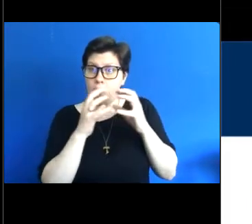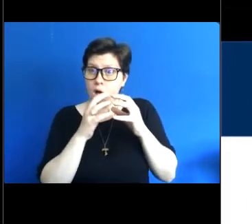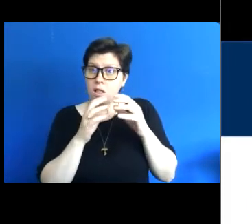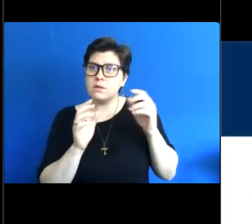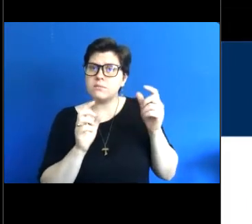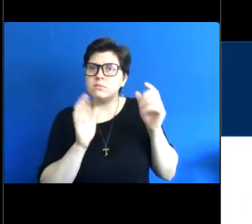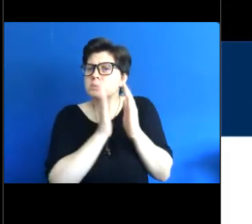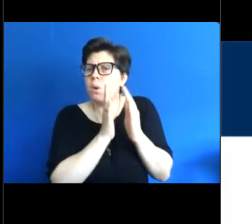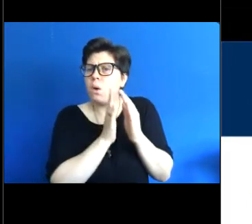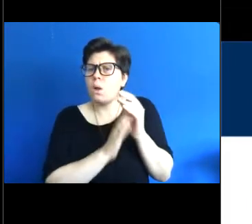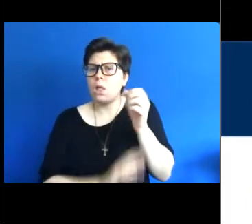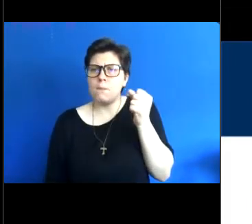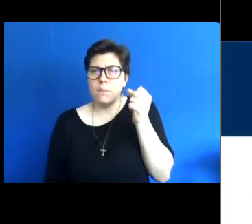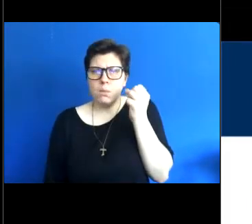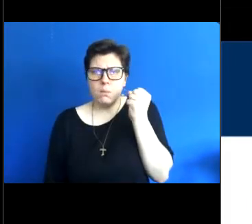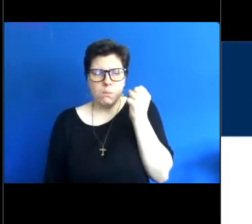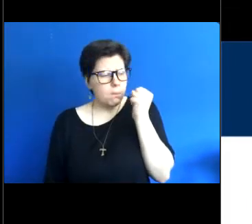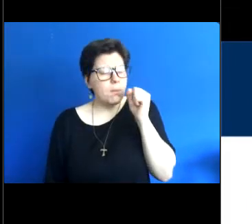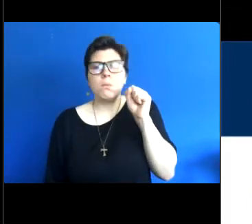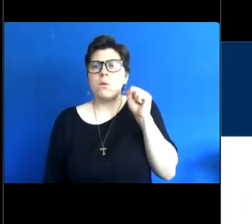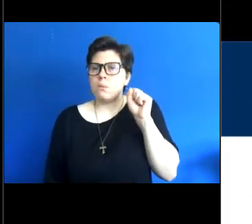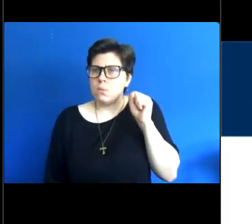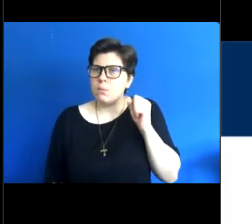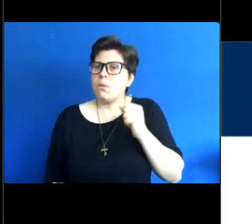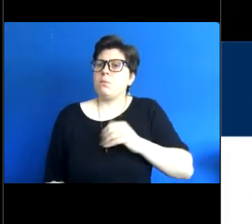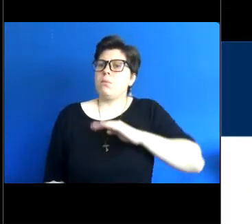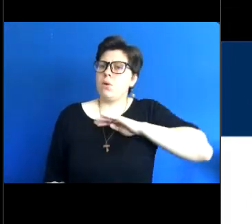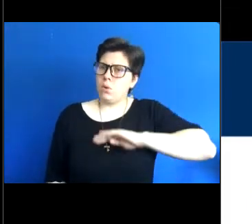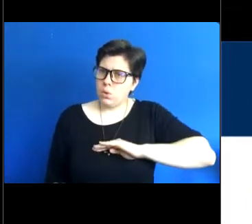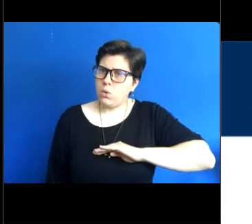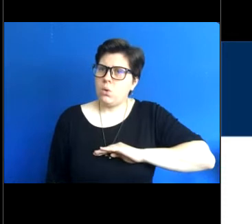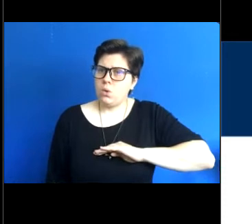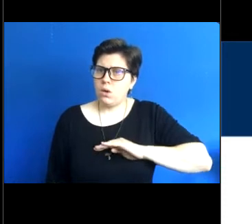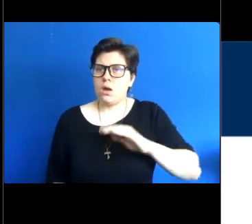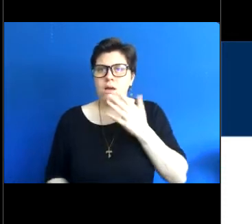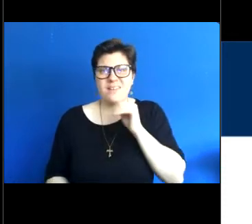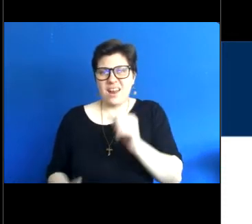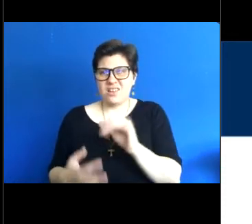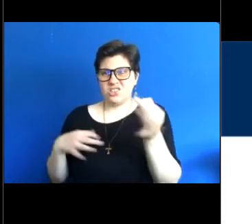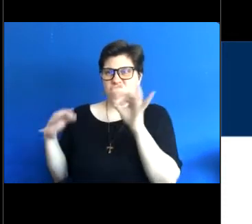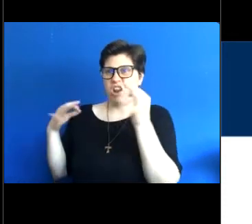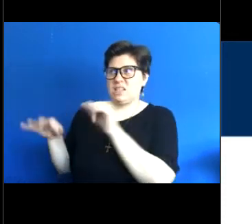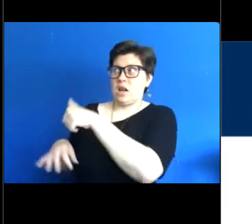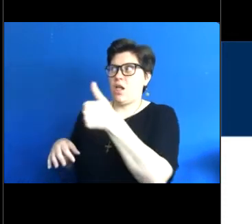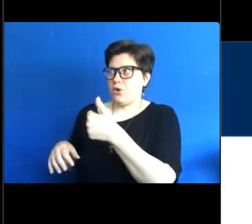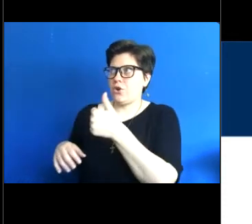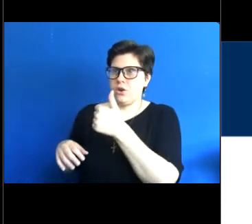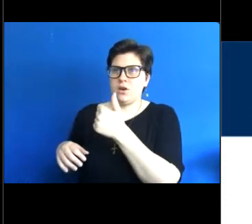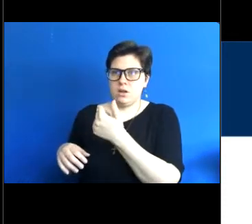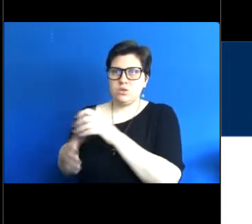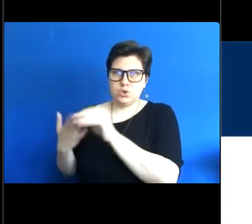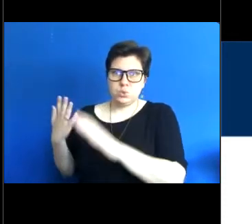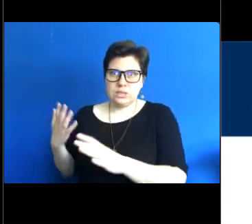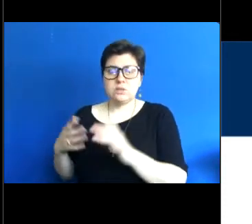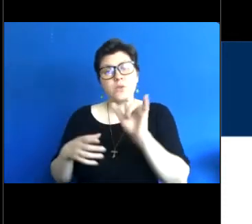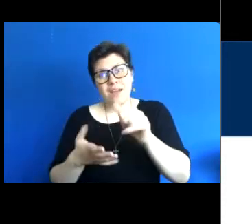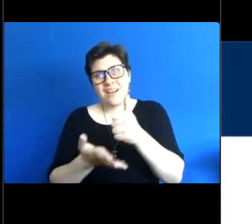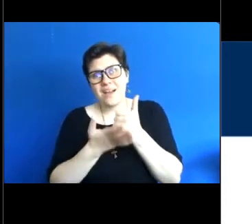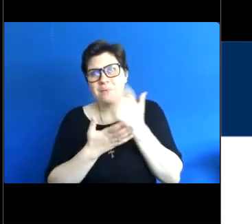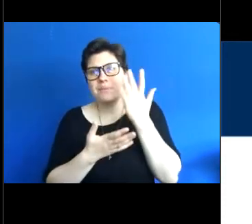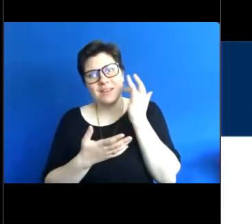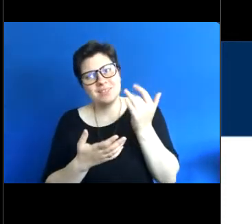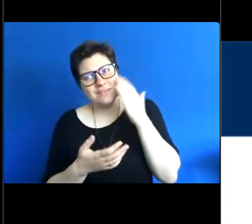that's small and hopefully won't be distracting to the other students. And that's an opportunity as well, because we know how children can be.